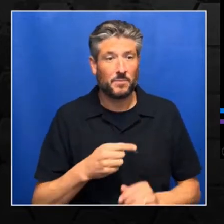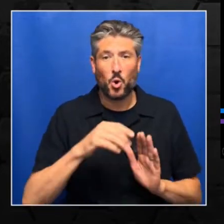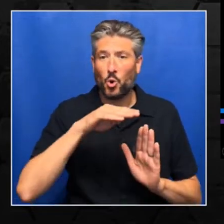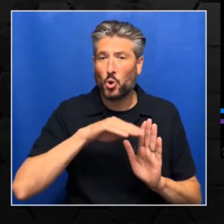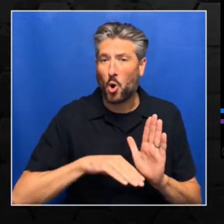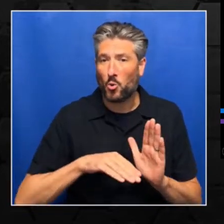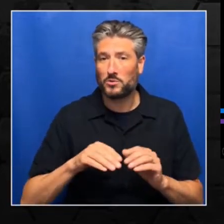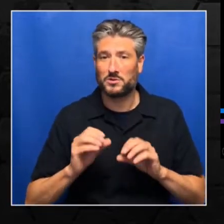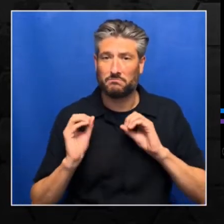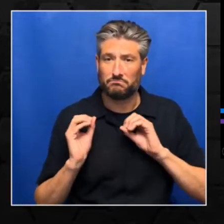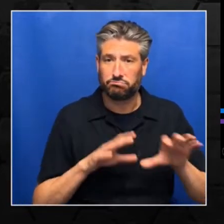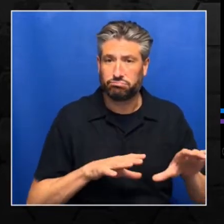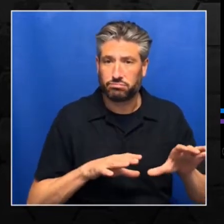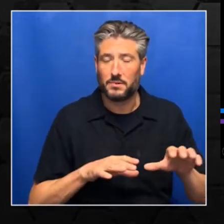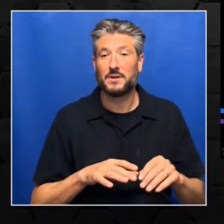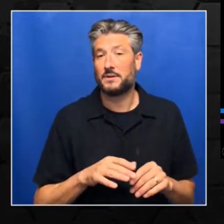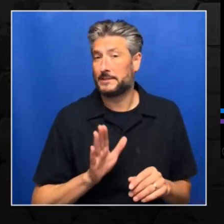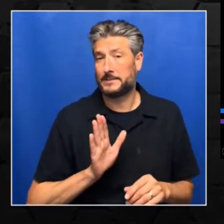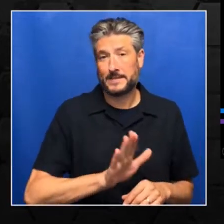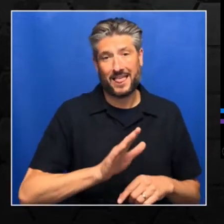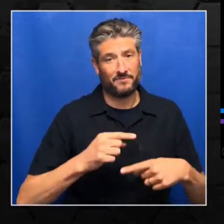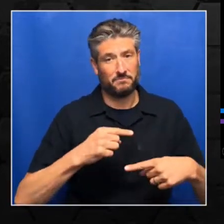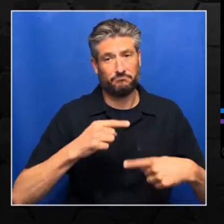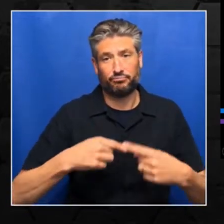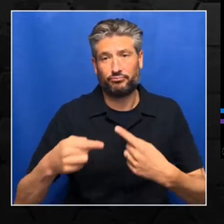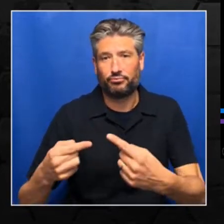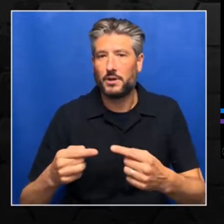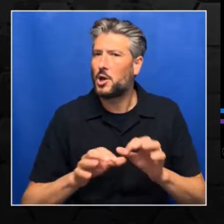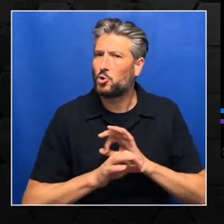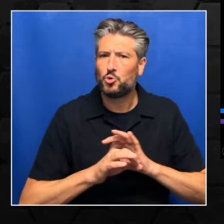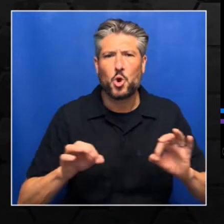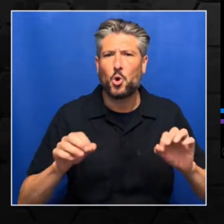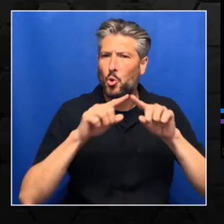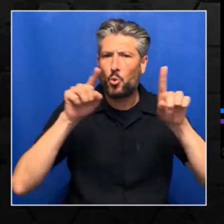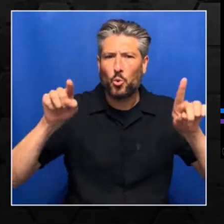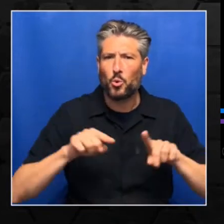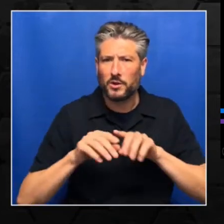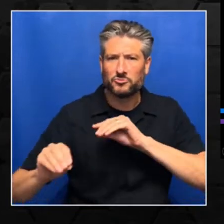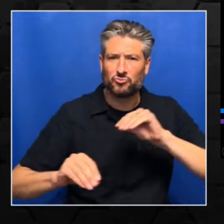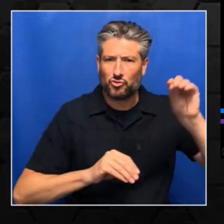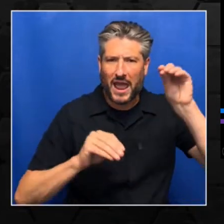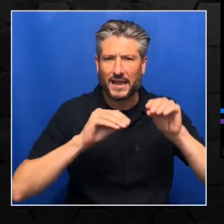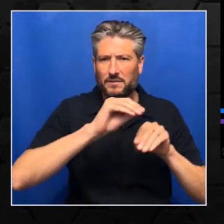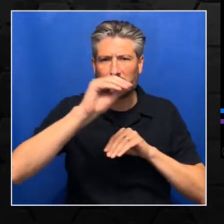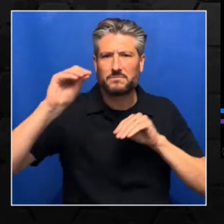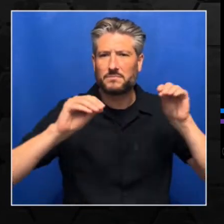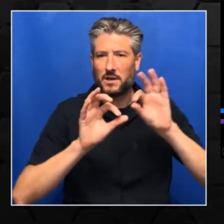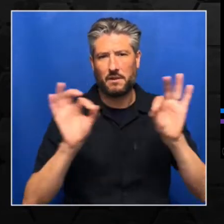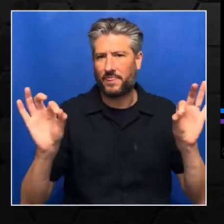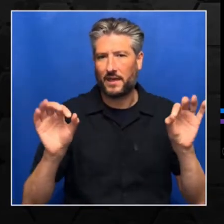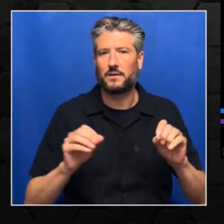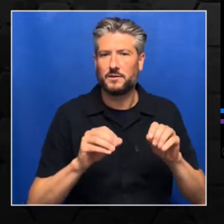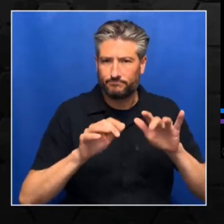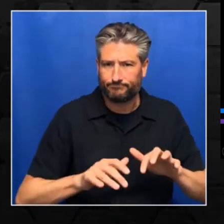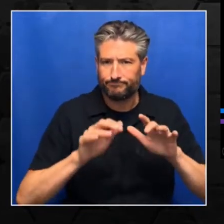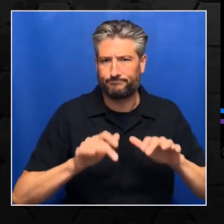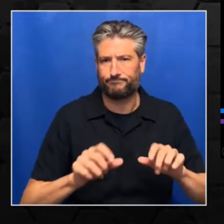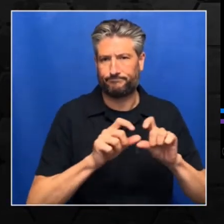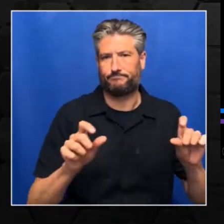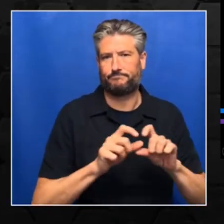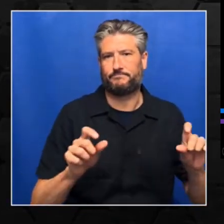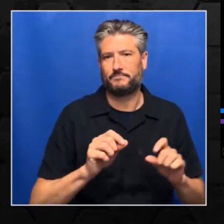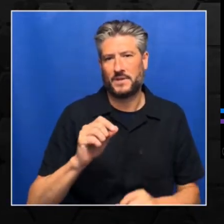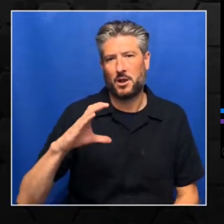everything for you without the graphical user interface. So this one is better because it's available on